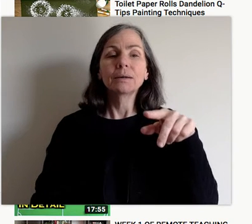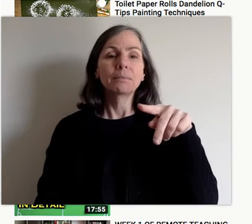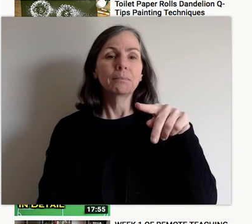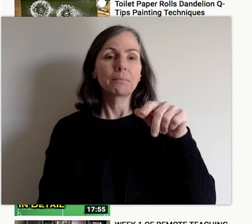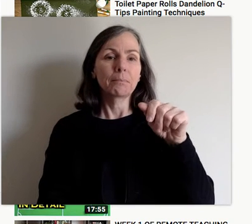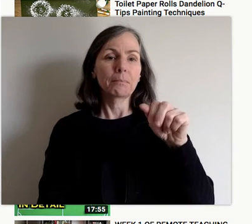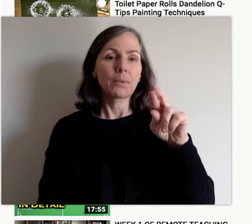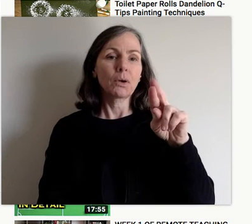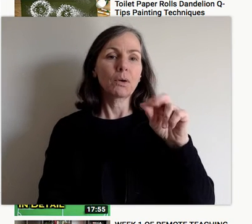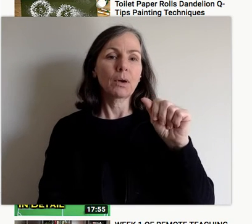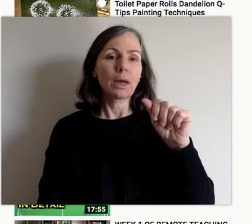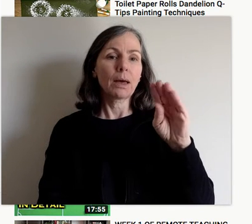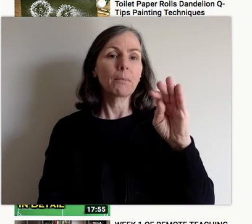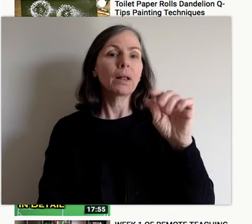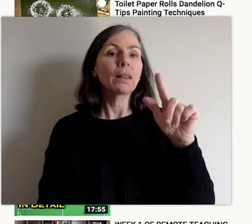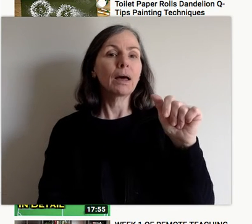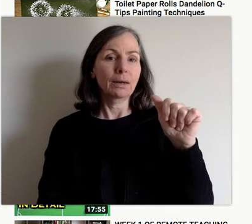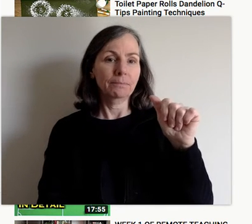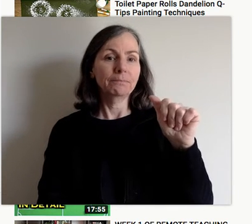parabola.